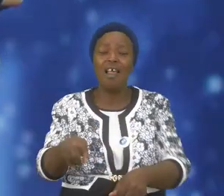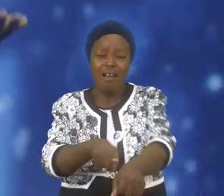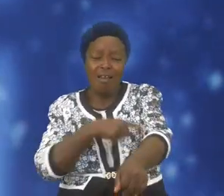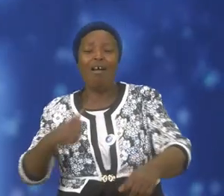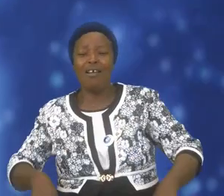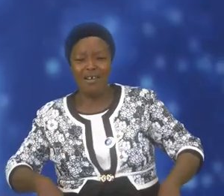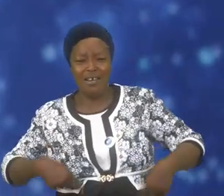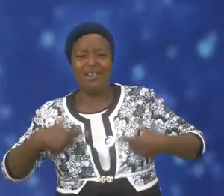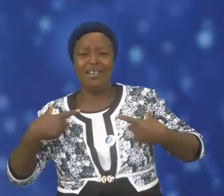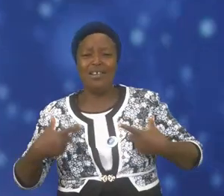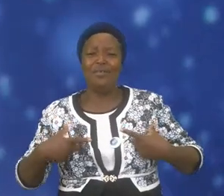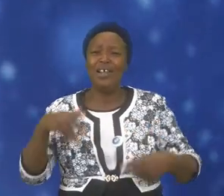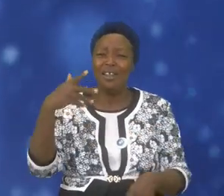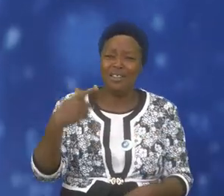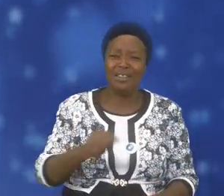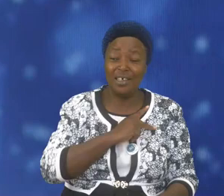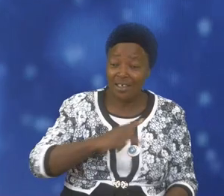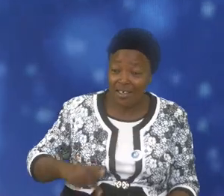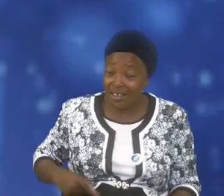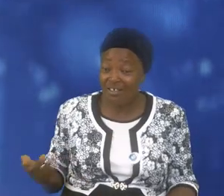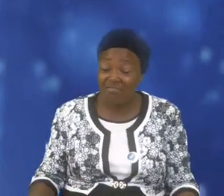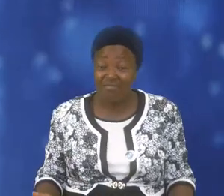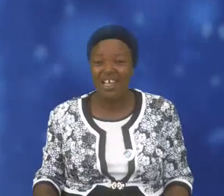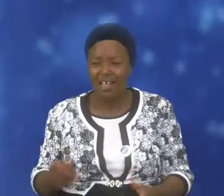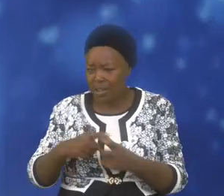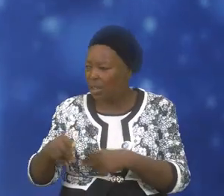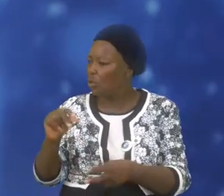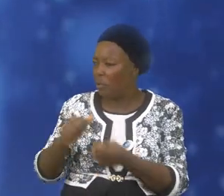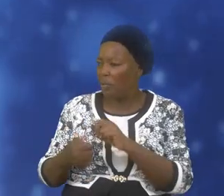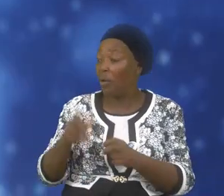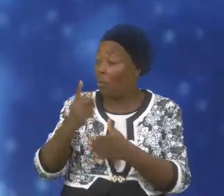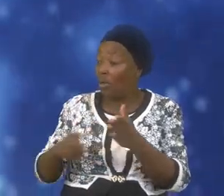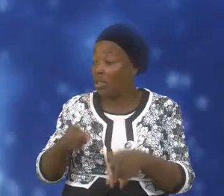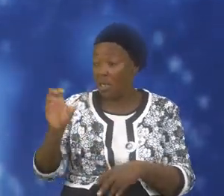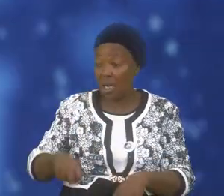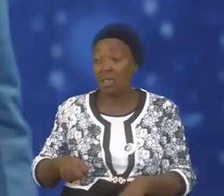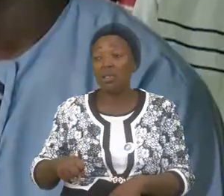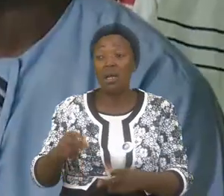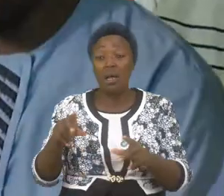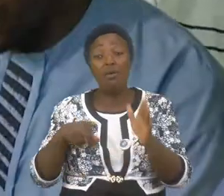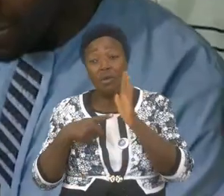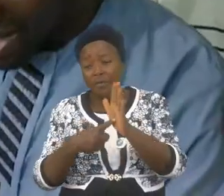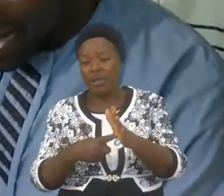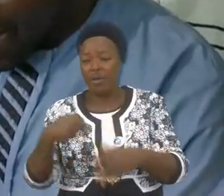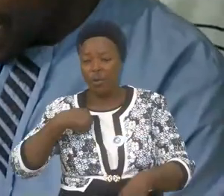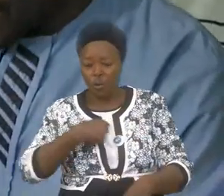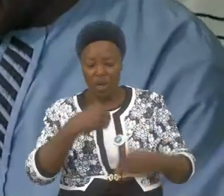could not reveal, we have received. You receive tonight. Amen.